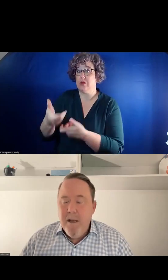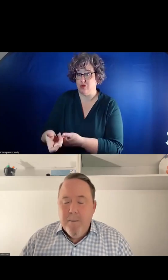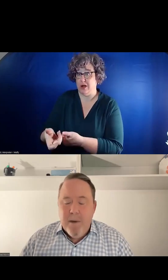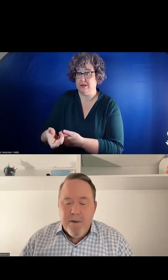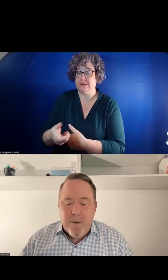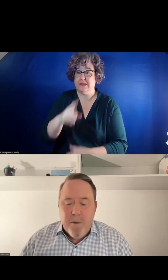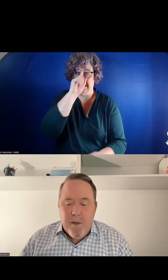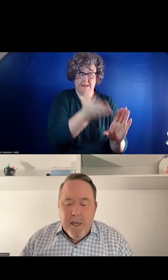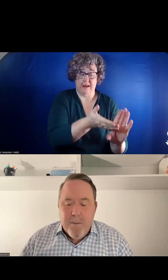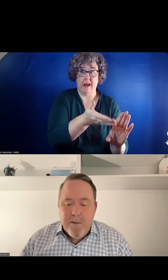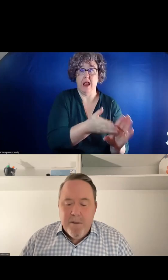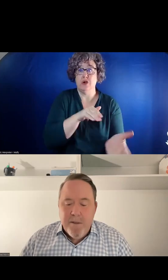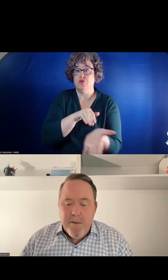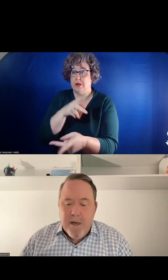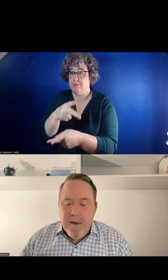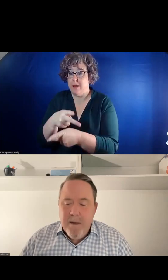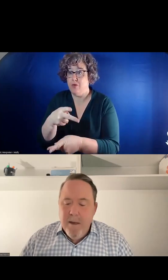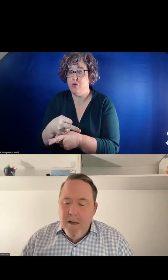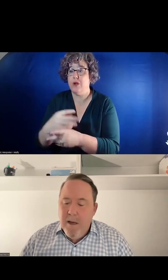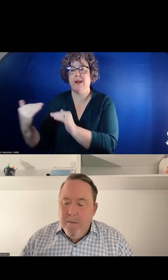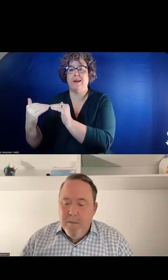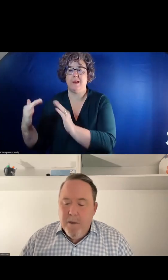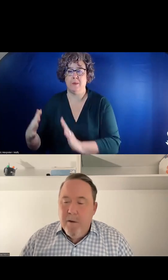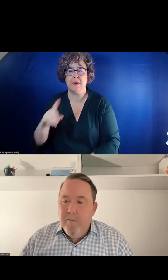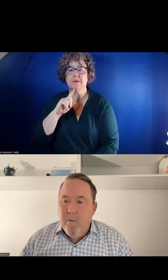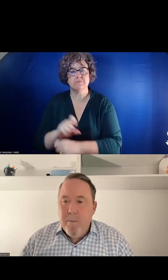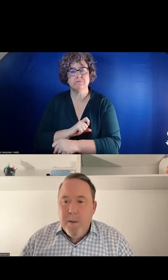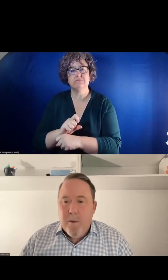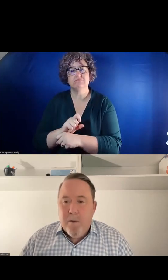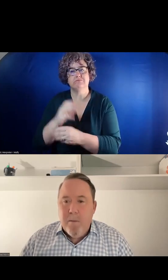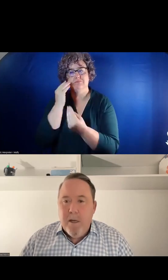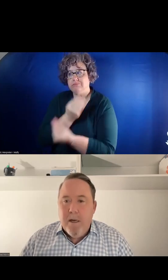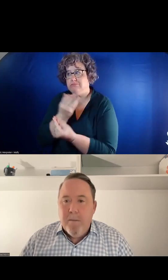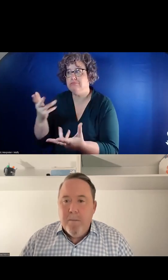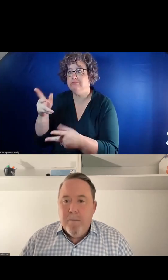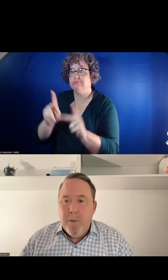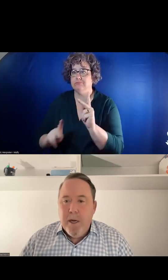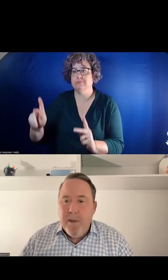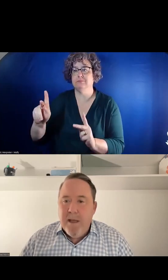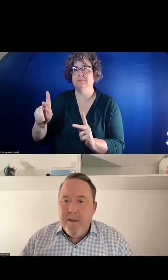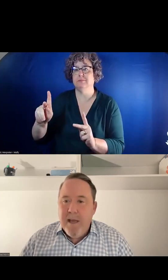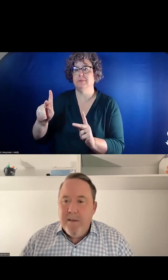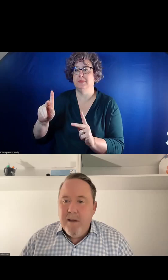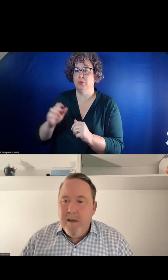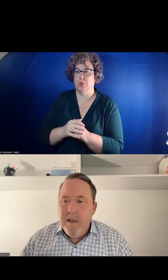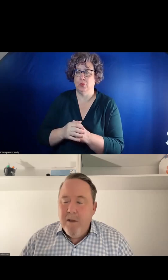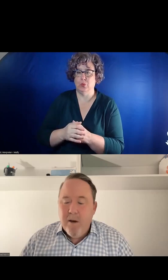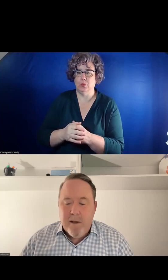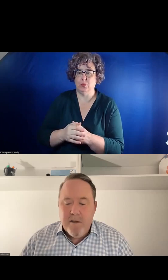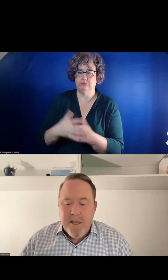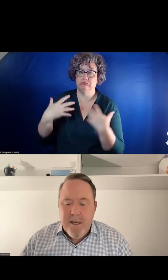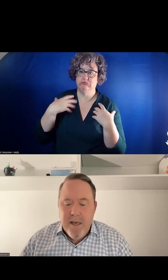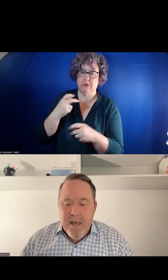care, and peers are really able to, inform people, bring up that